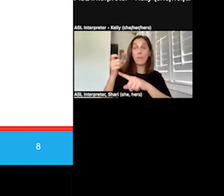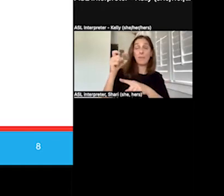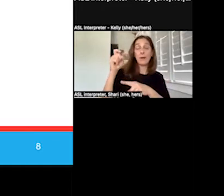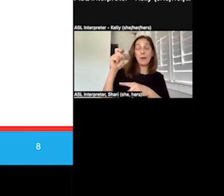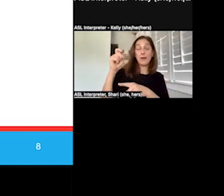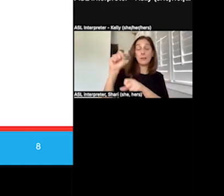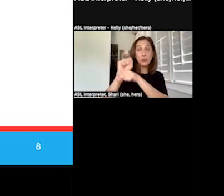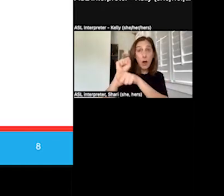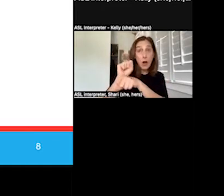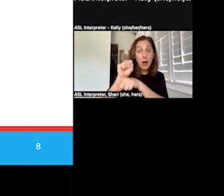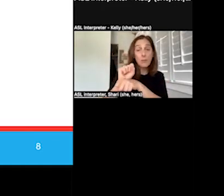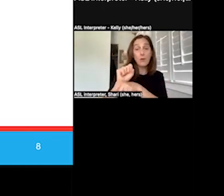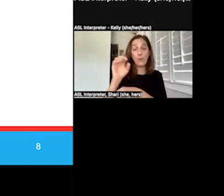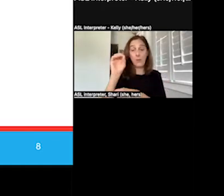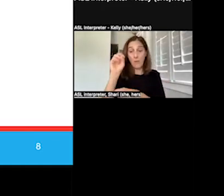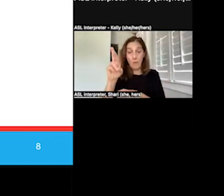that.